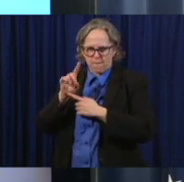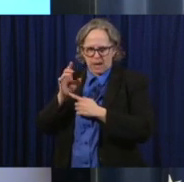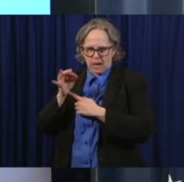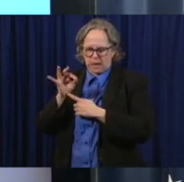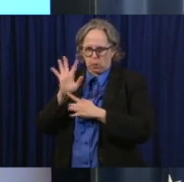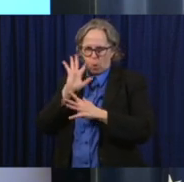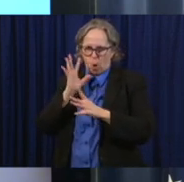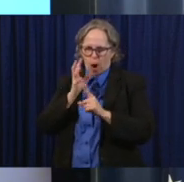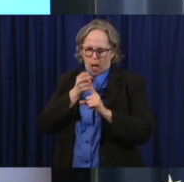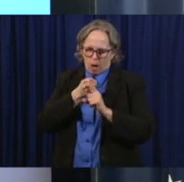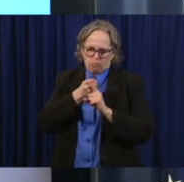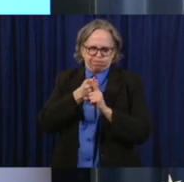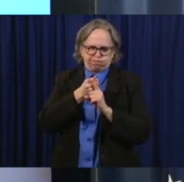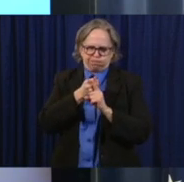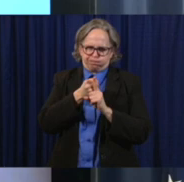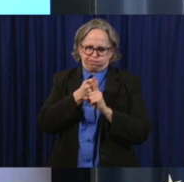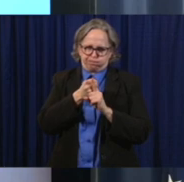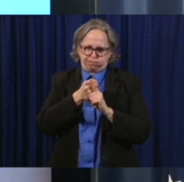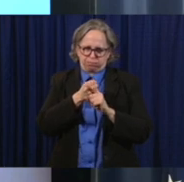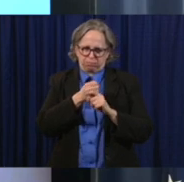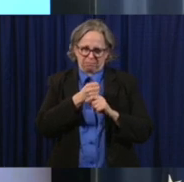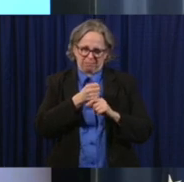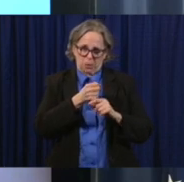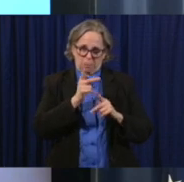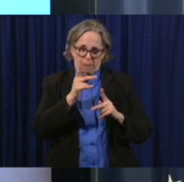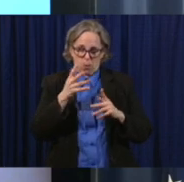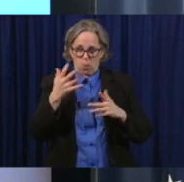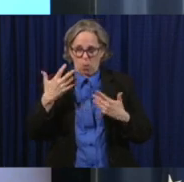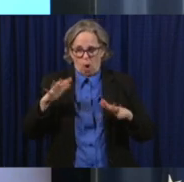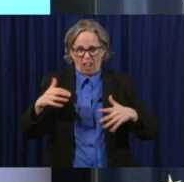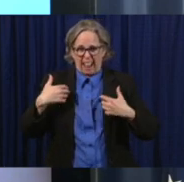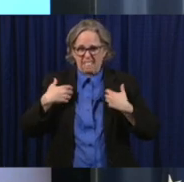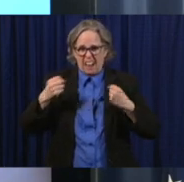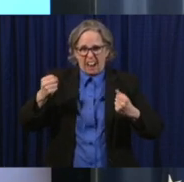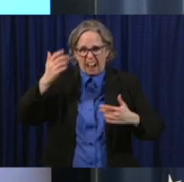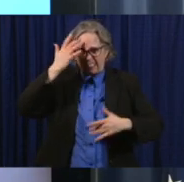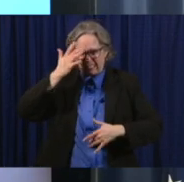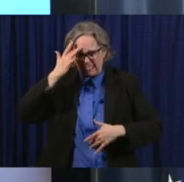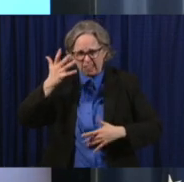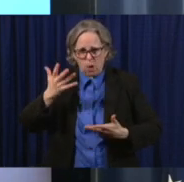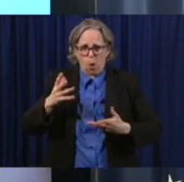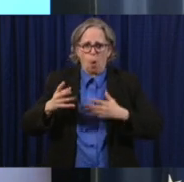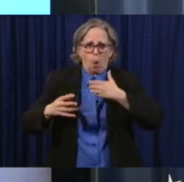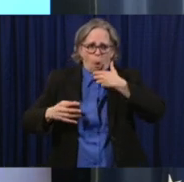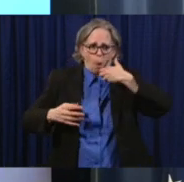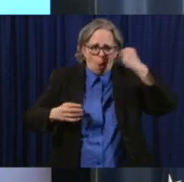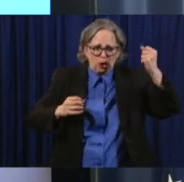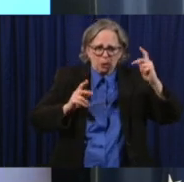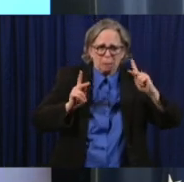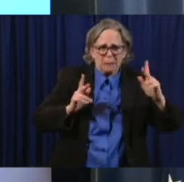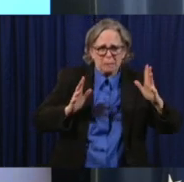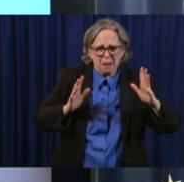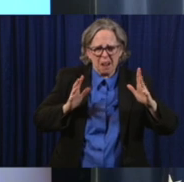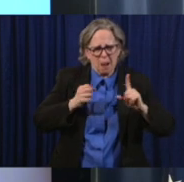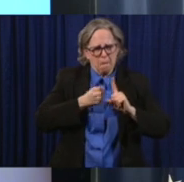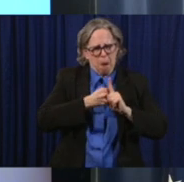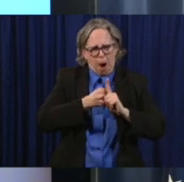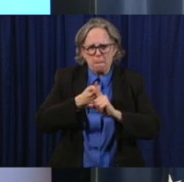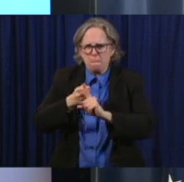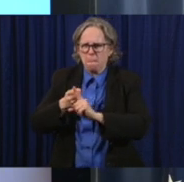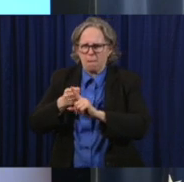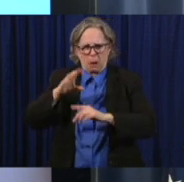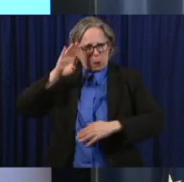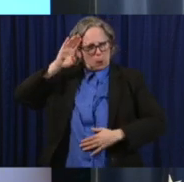conditions, as well as for those who were older and might have disabilities. And so from, you know, as I say, from